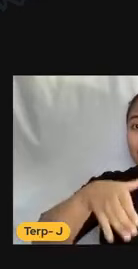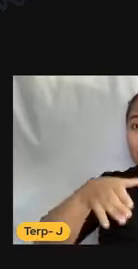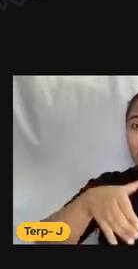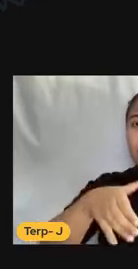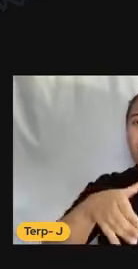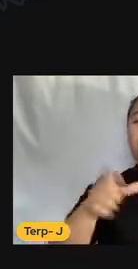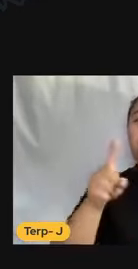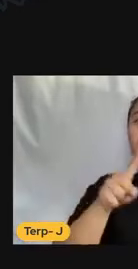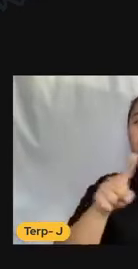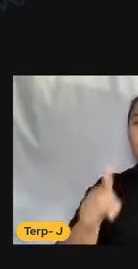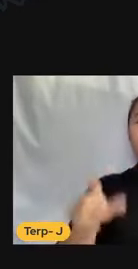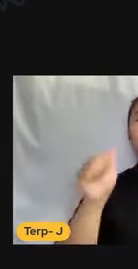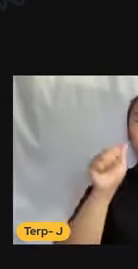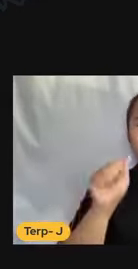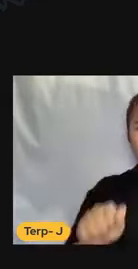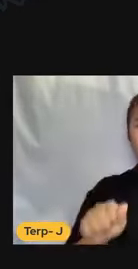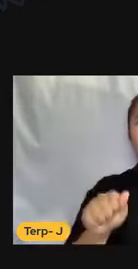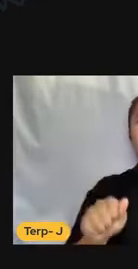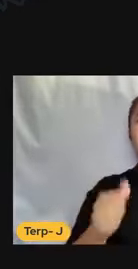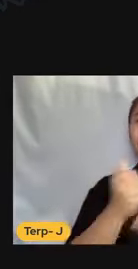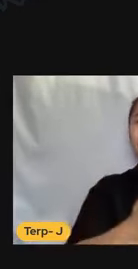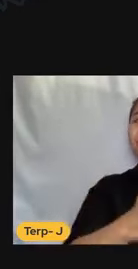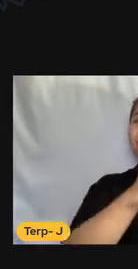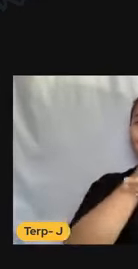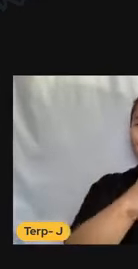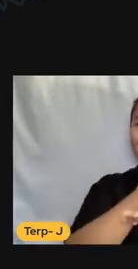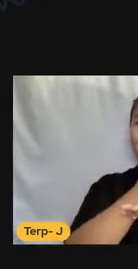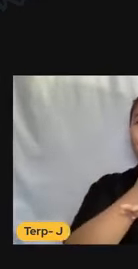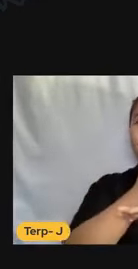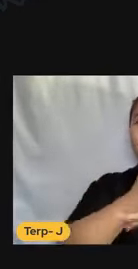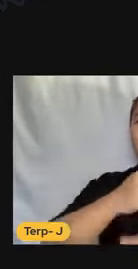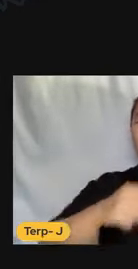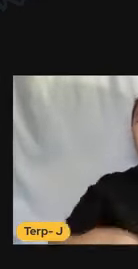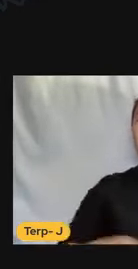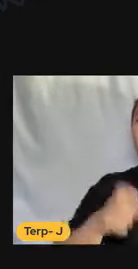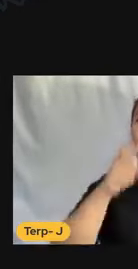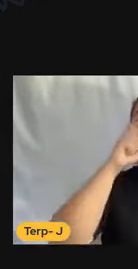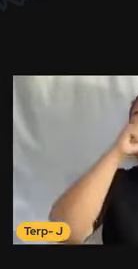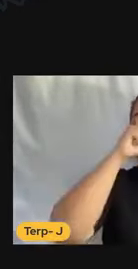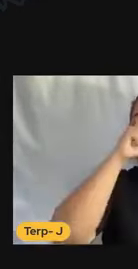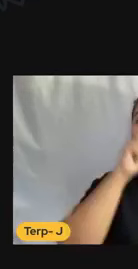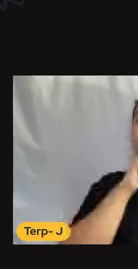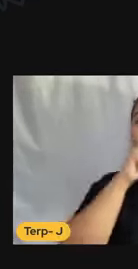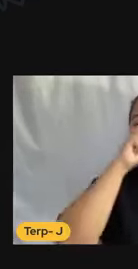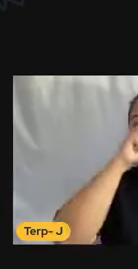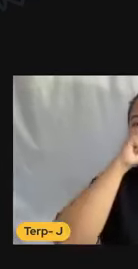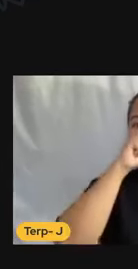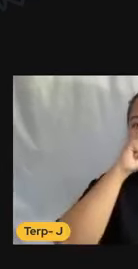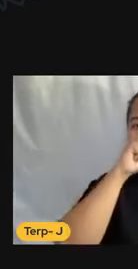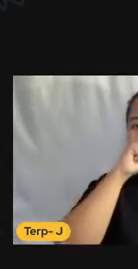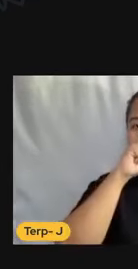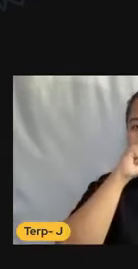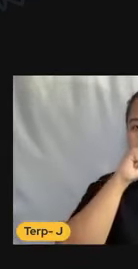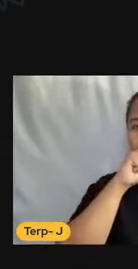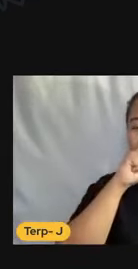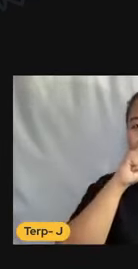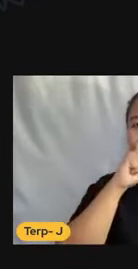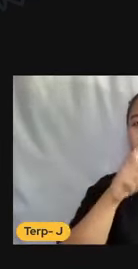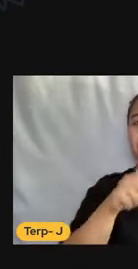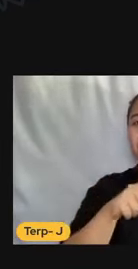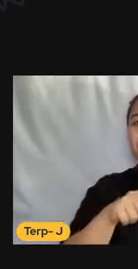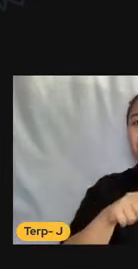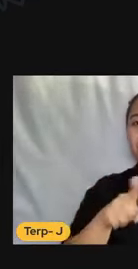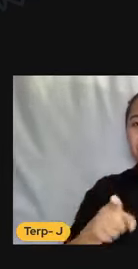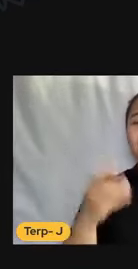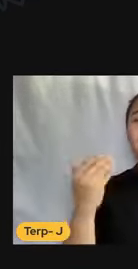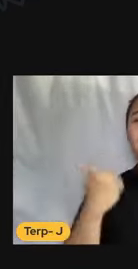help someone as old as I am, a professional, but there are different strengths that